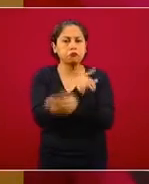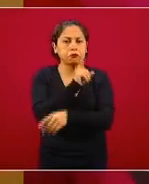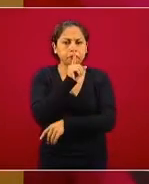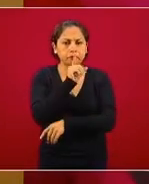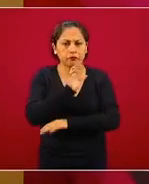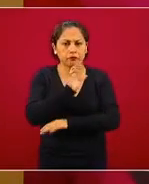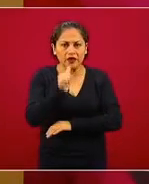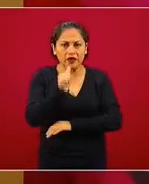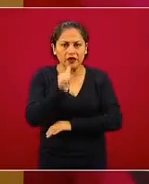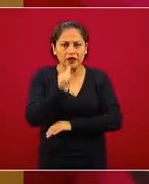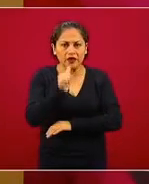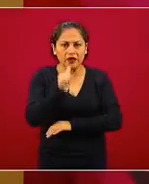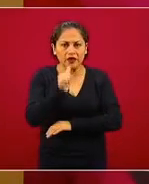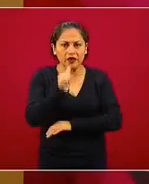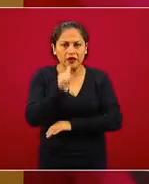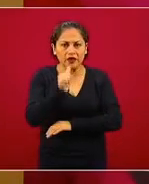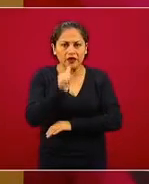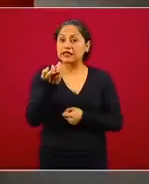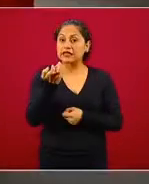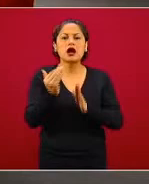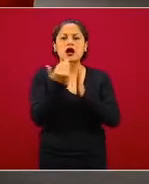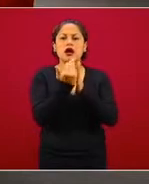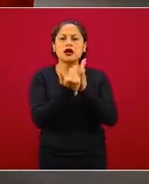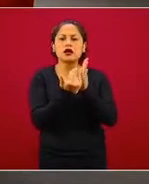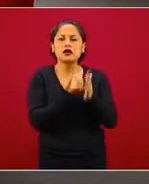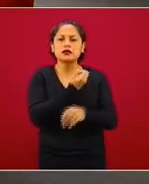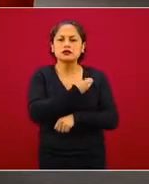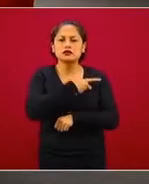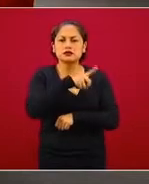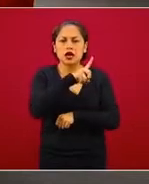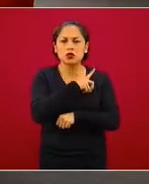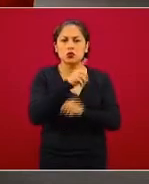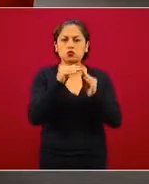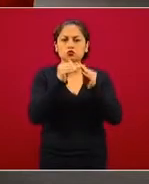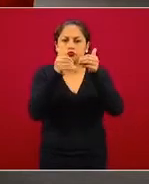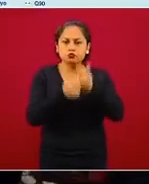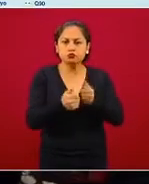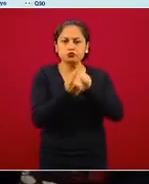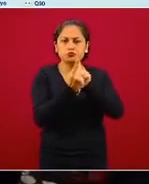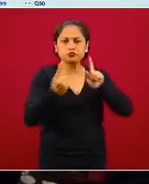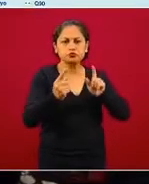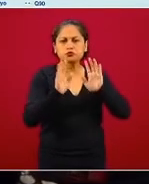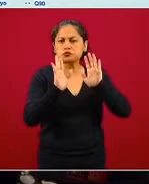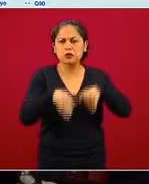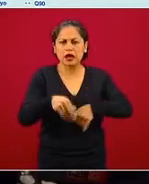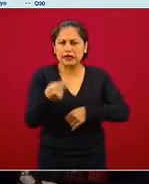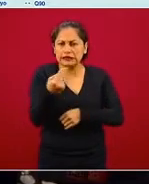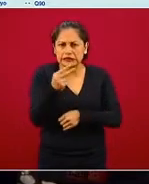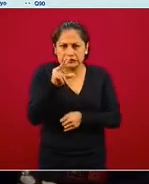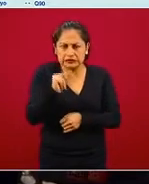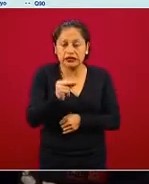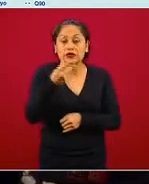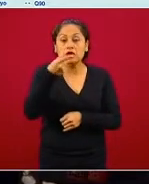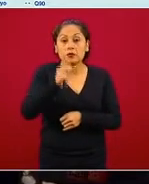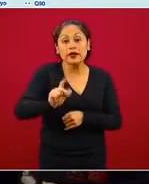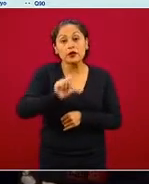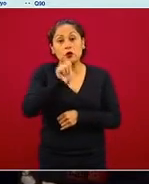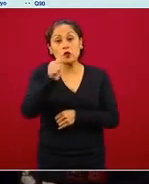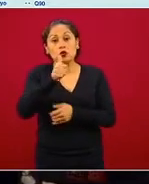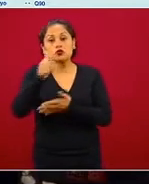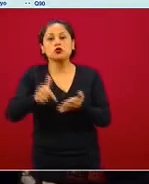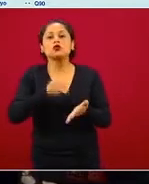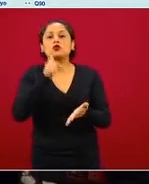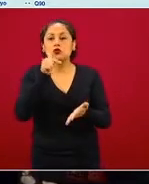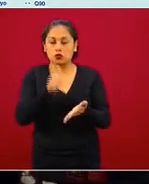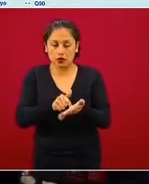confinement policy when there's so much in how in each area of how quickly